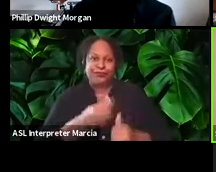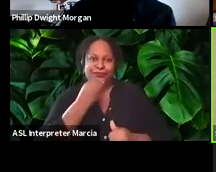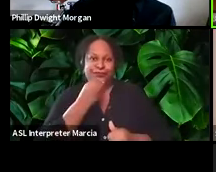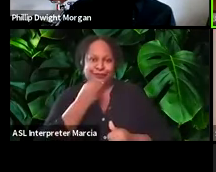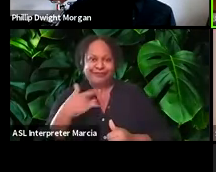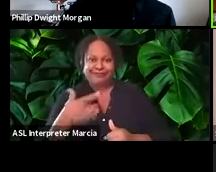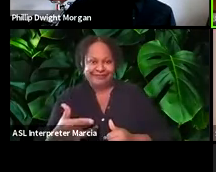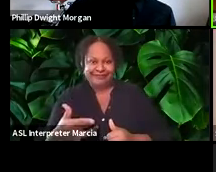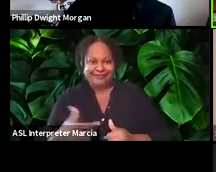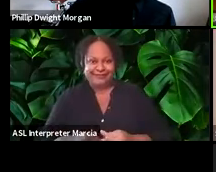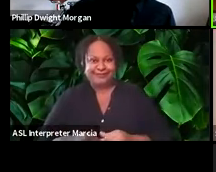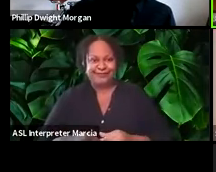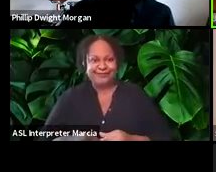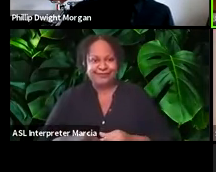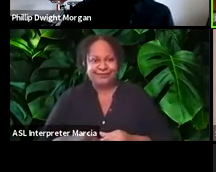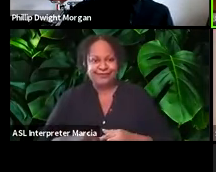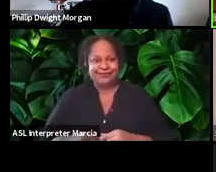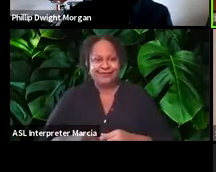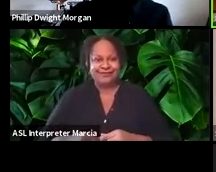Wow.